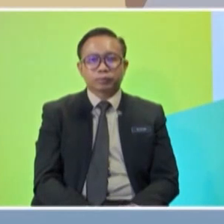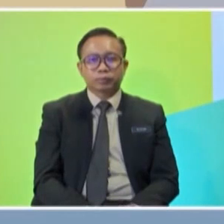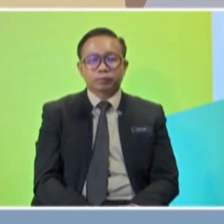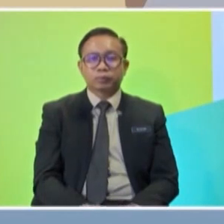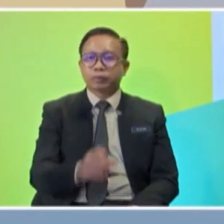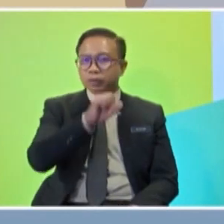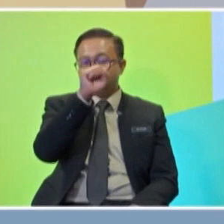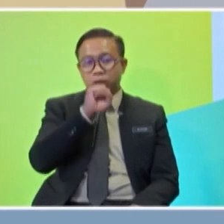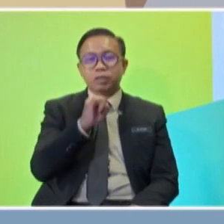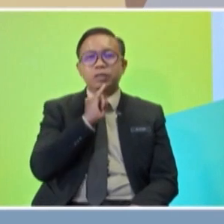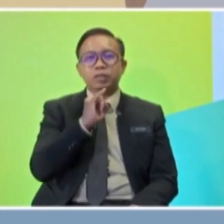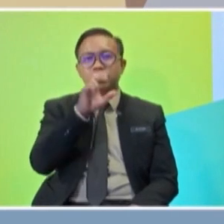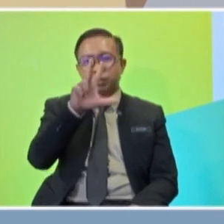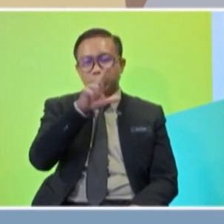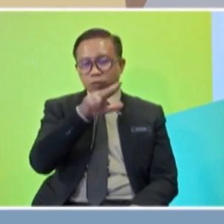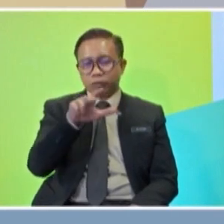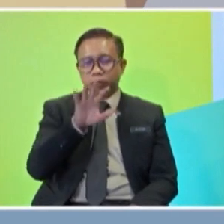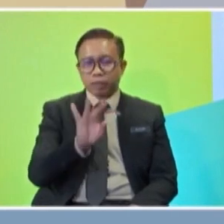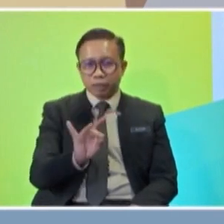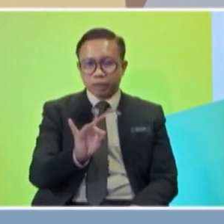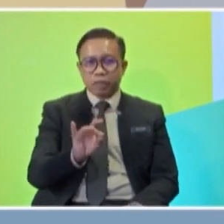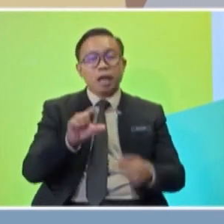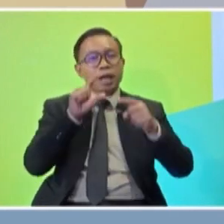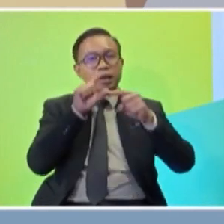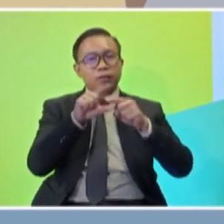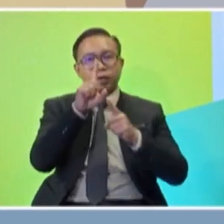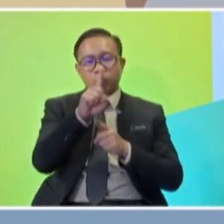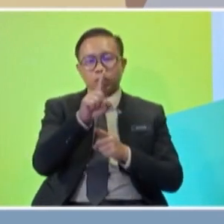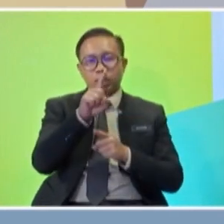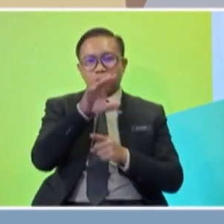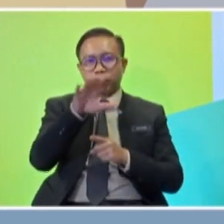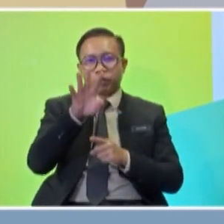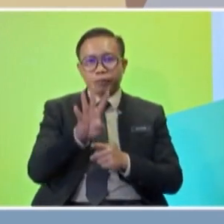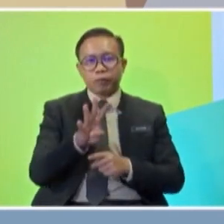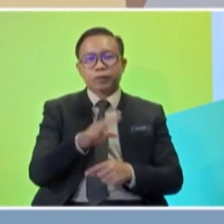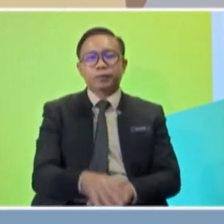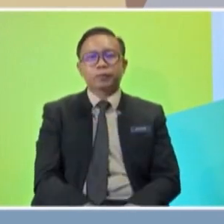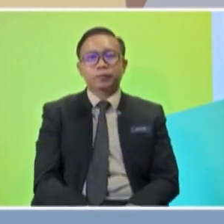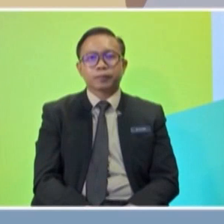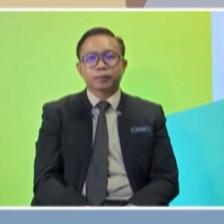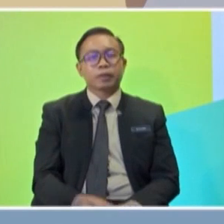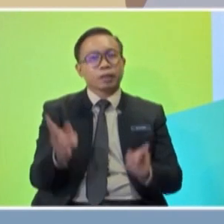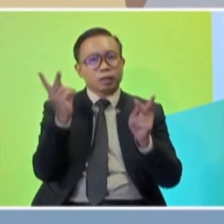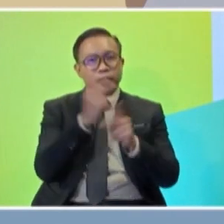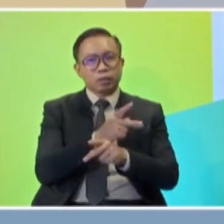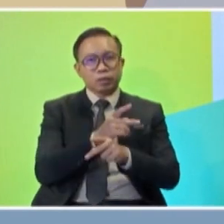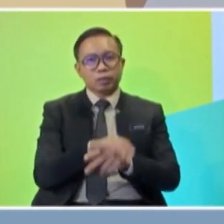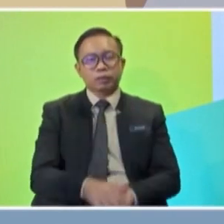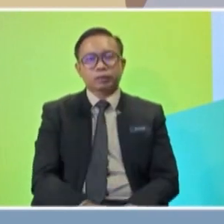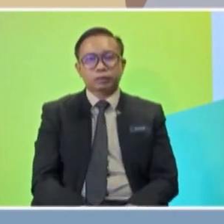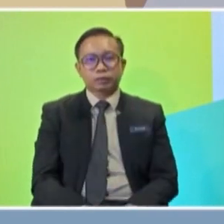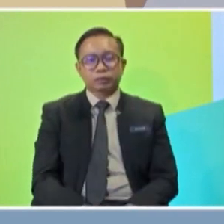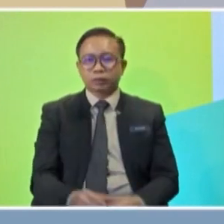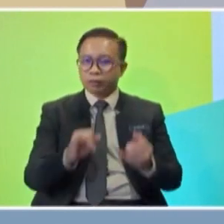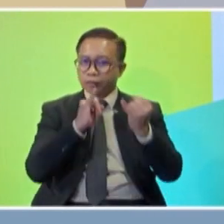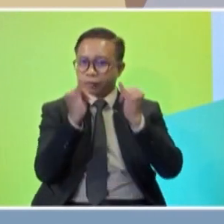The question is 3 over 8 divided by 1 over 4. To multiply it, we have to inverse the number